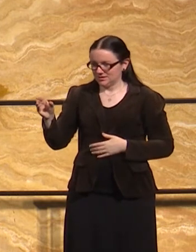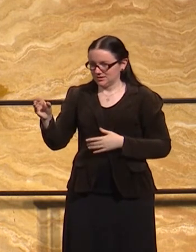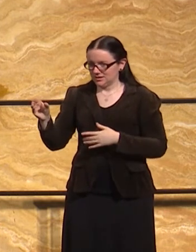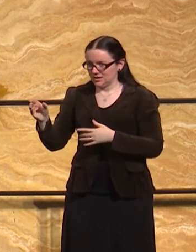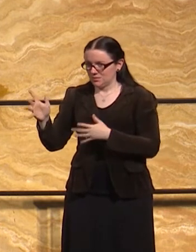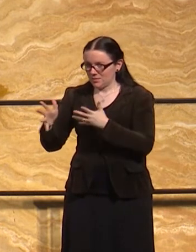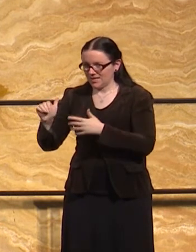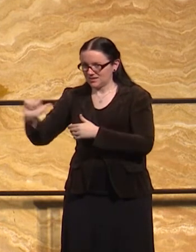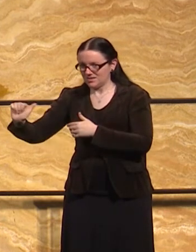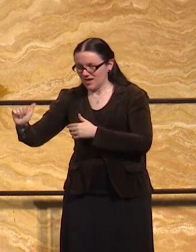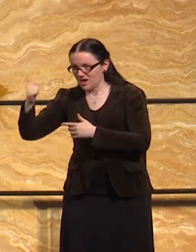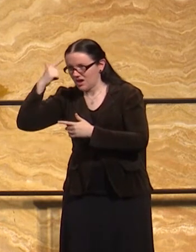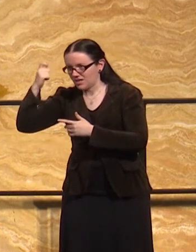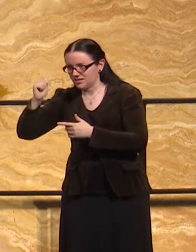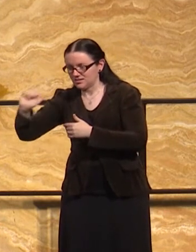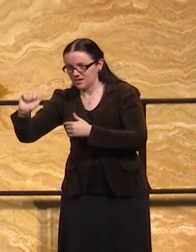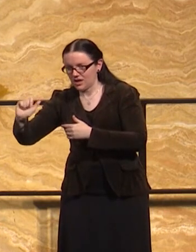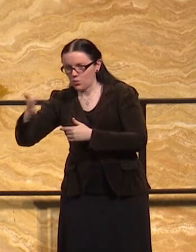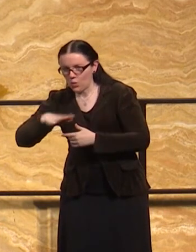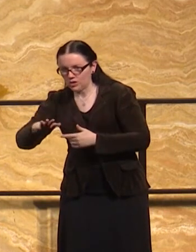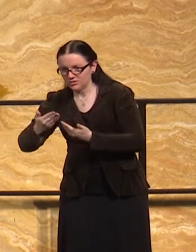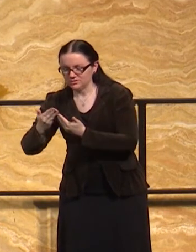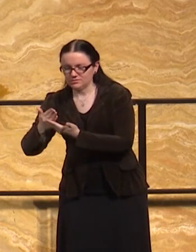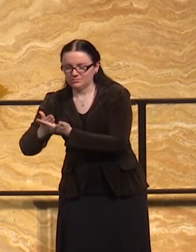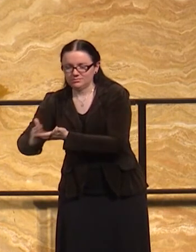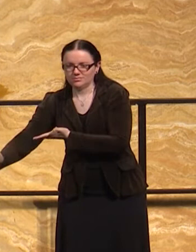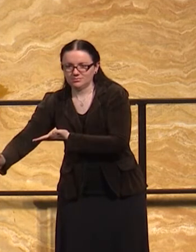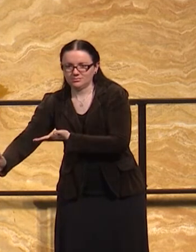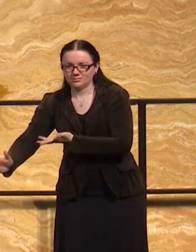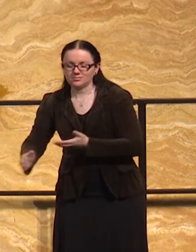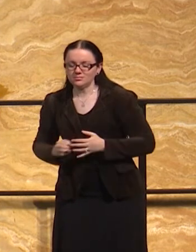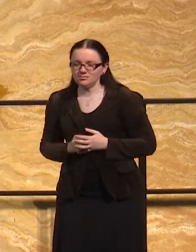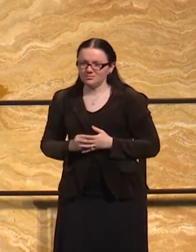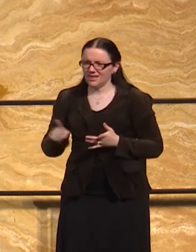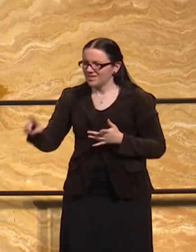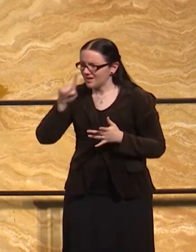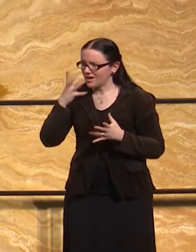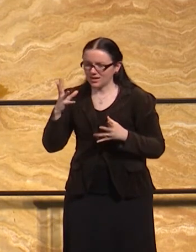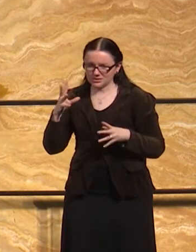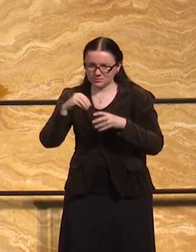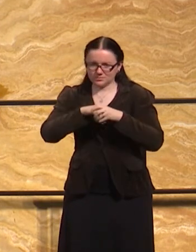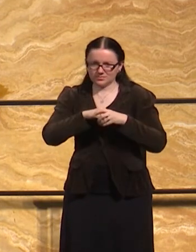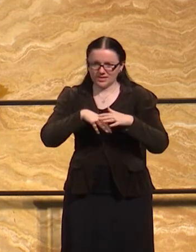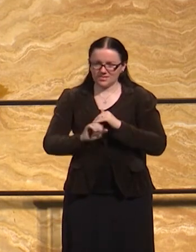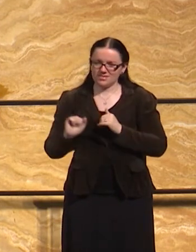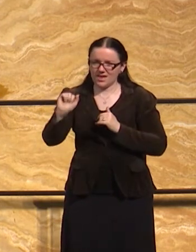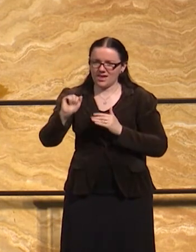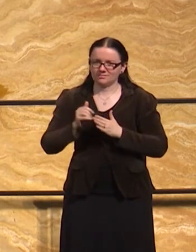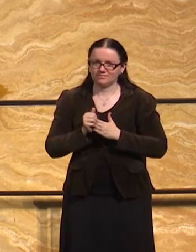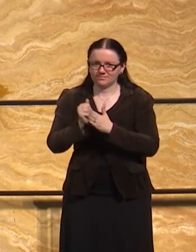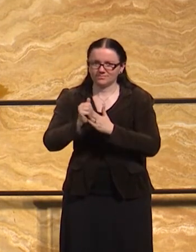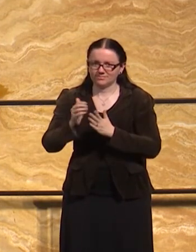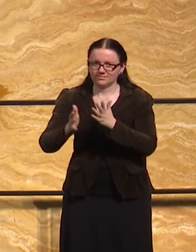exclude entire societies from participating in their own collective destiny in that process.